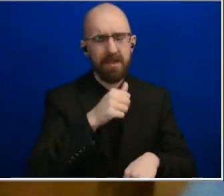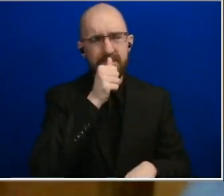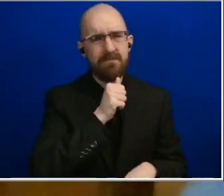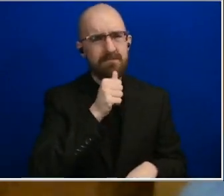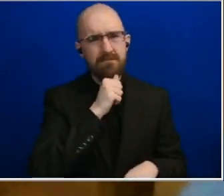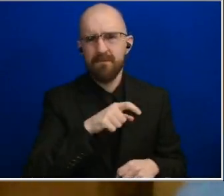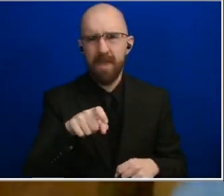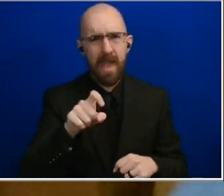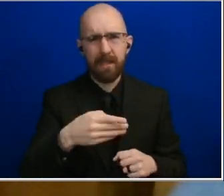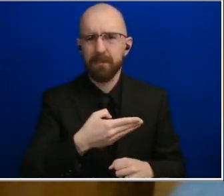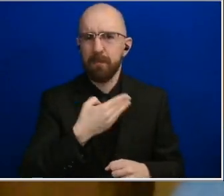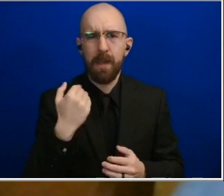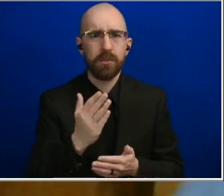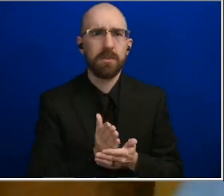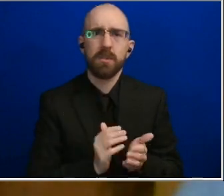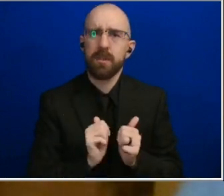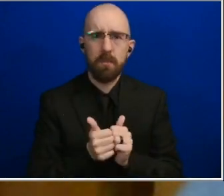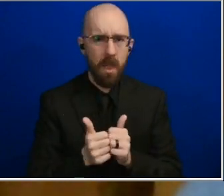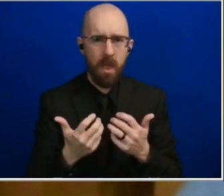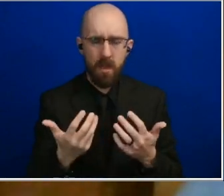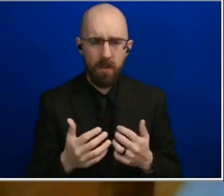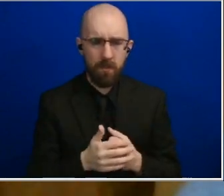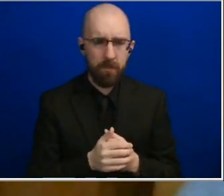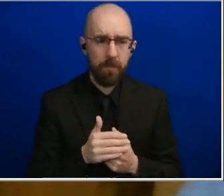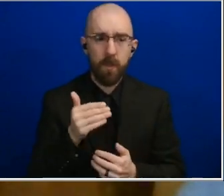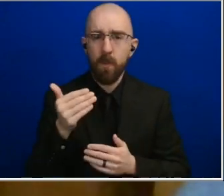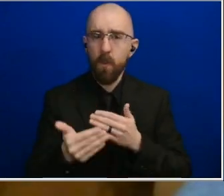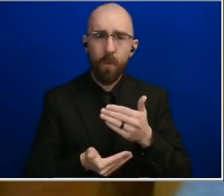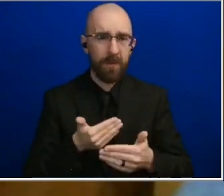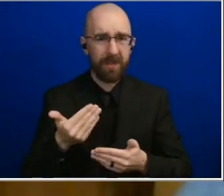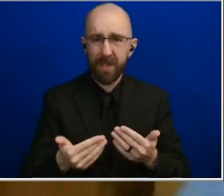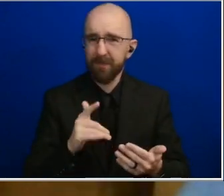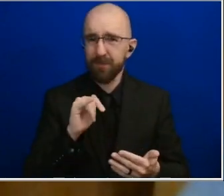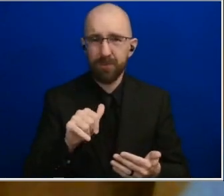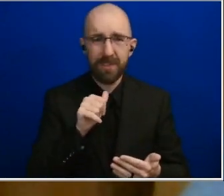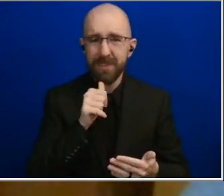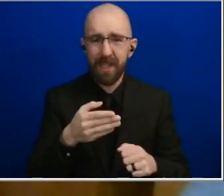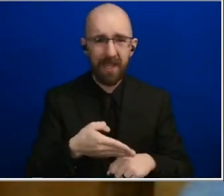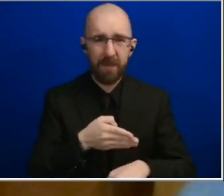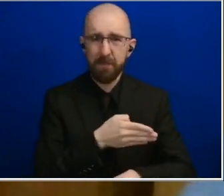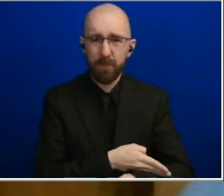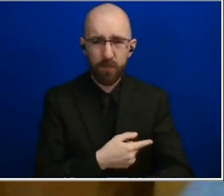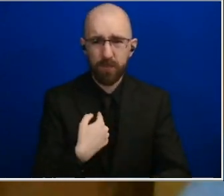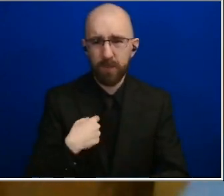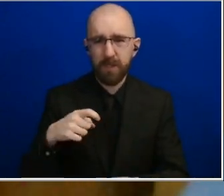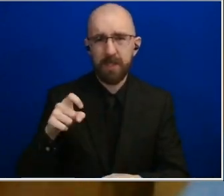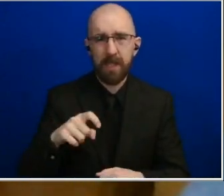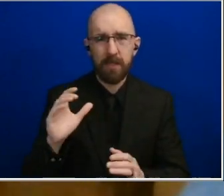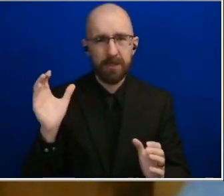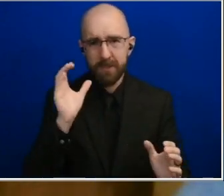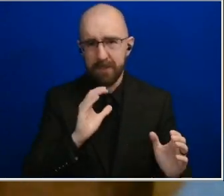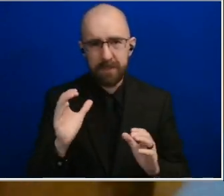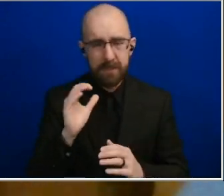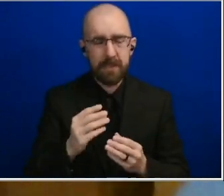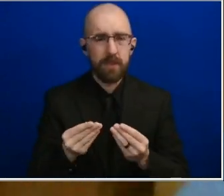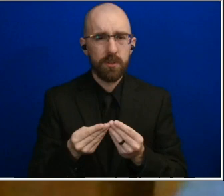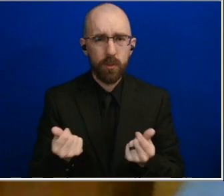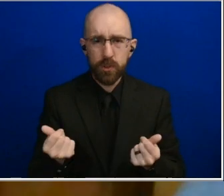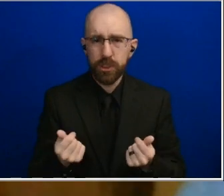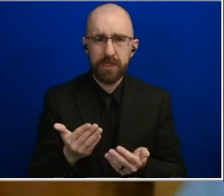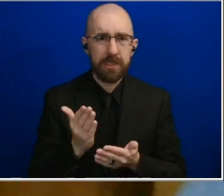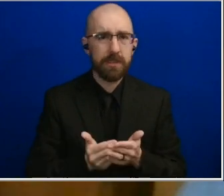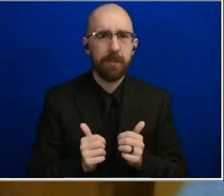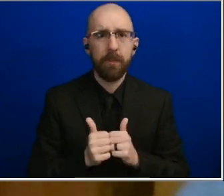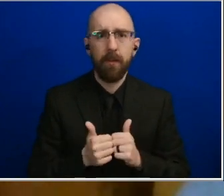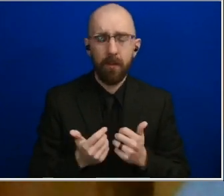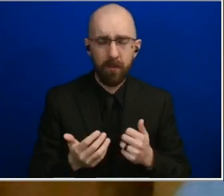better somehow. And over the time, it just never did. And I had to look for solutions. And